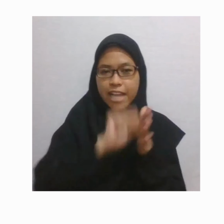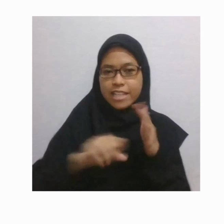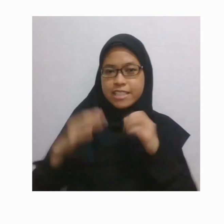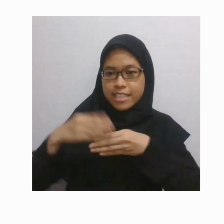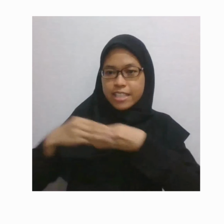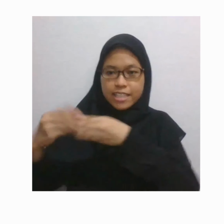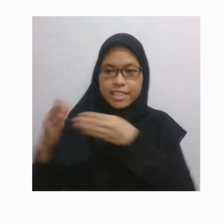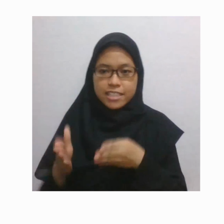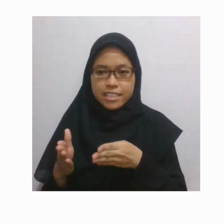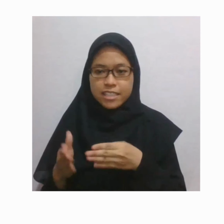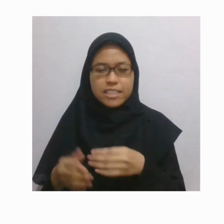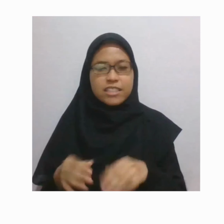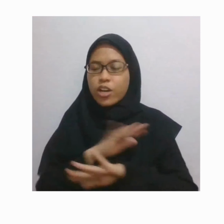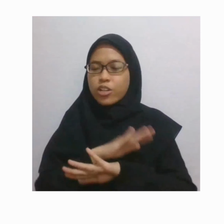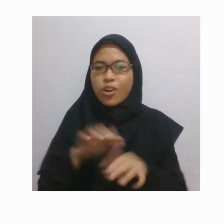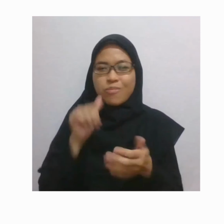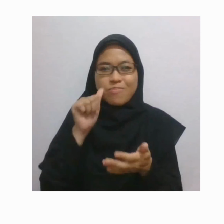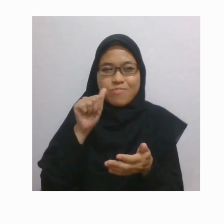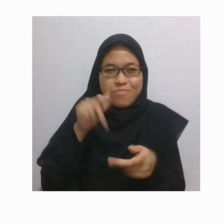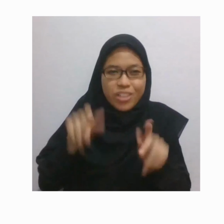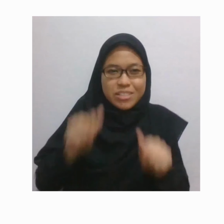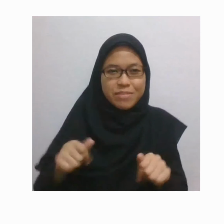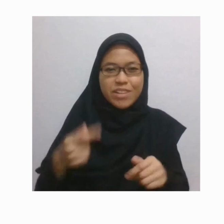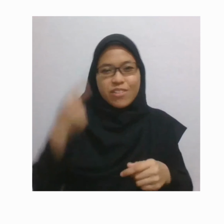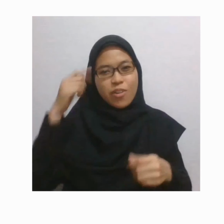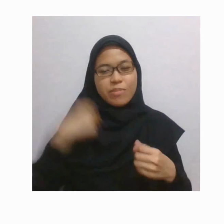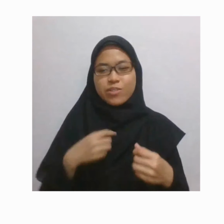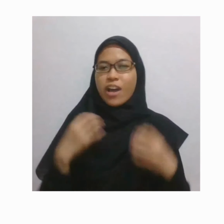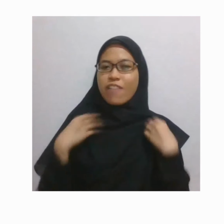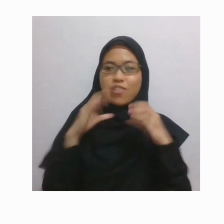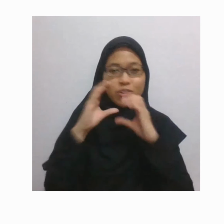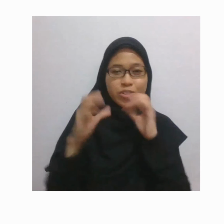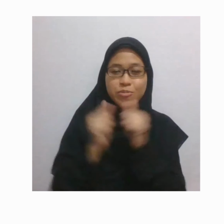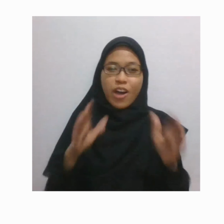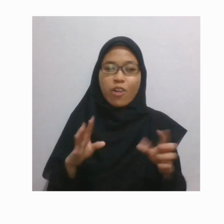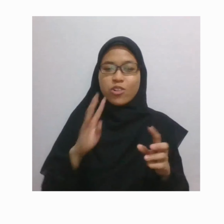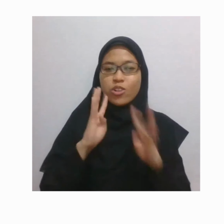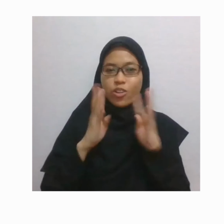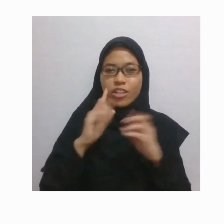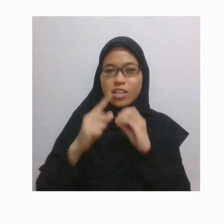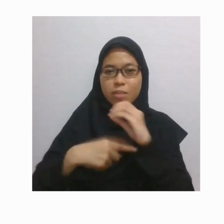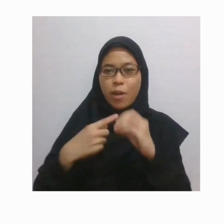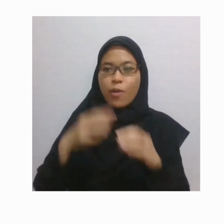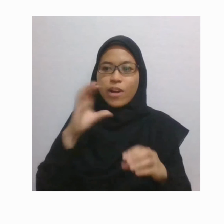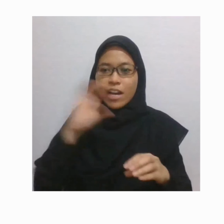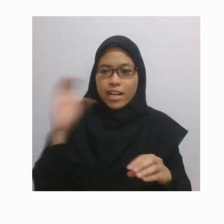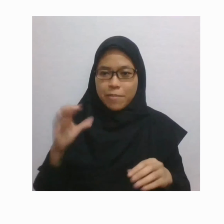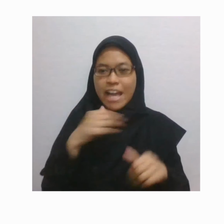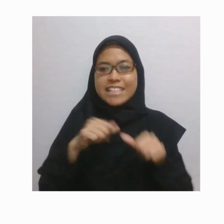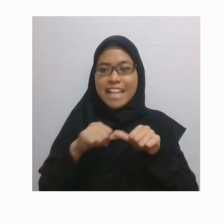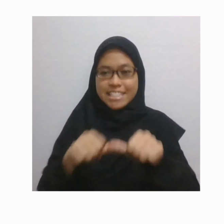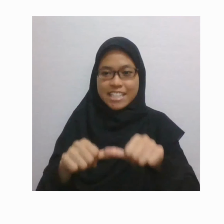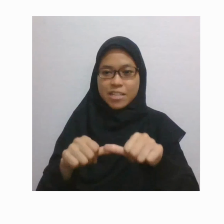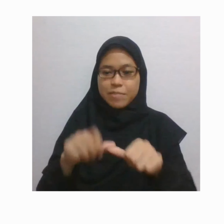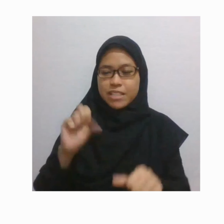is impossible for me to be having a conversation at the moment without talking about climate and sustainability in some way.